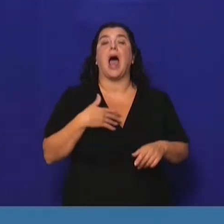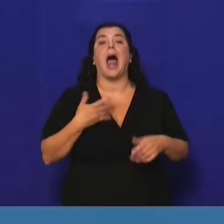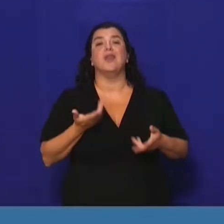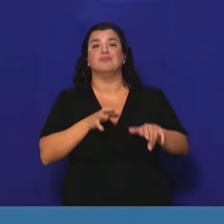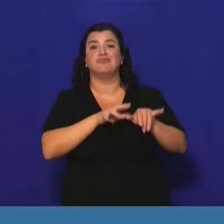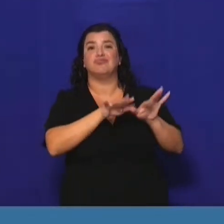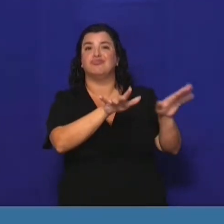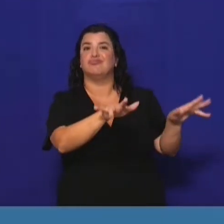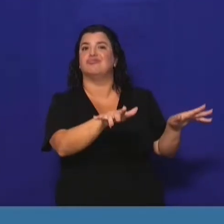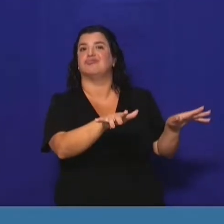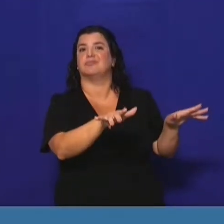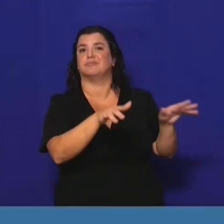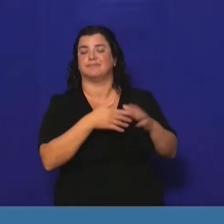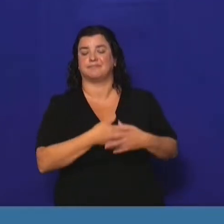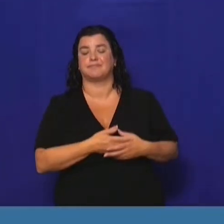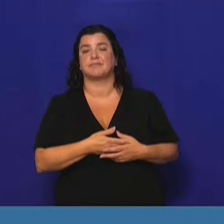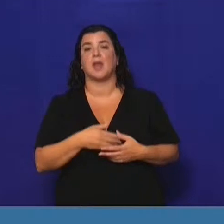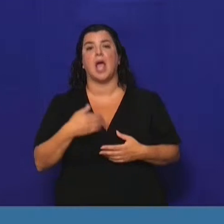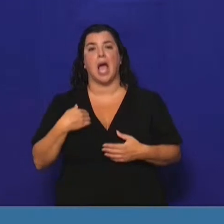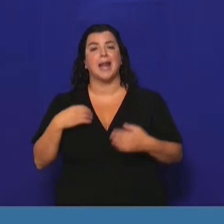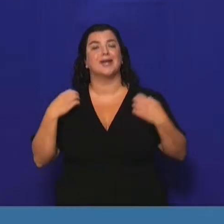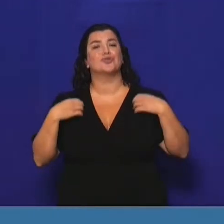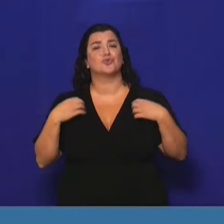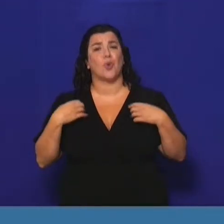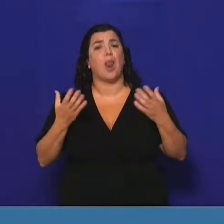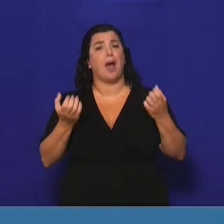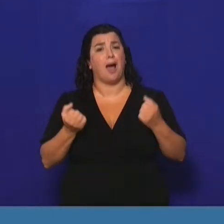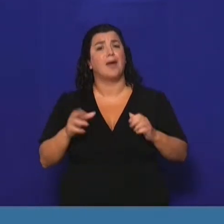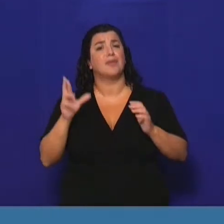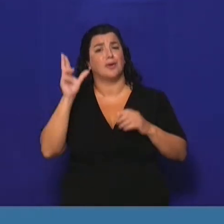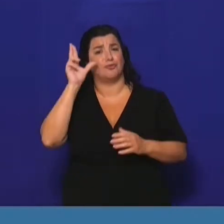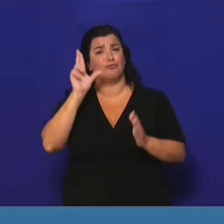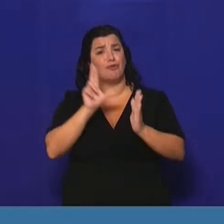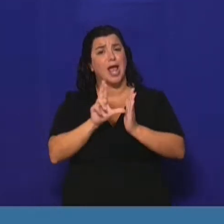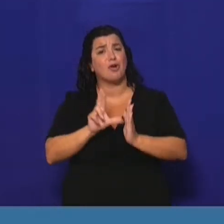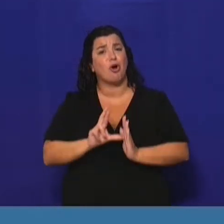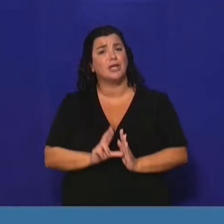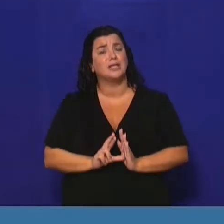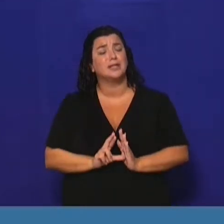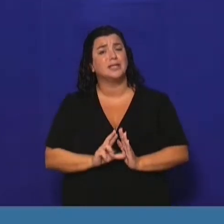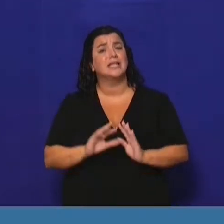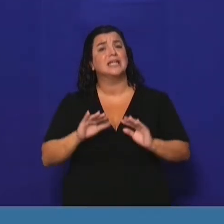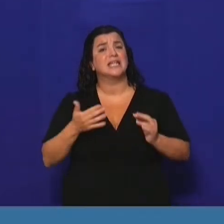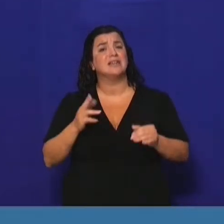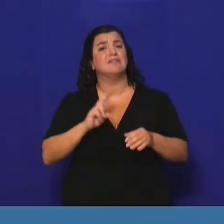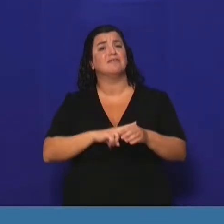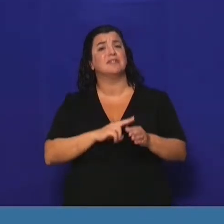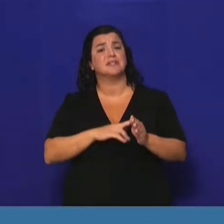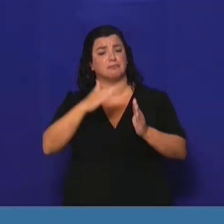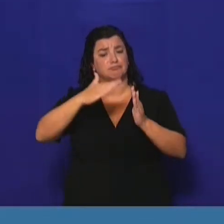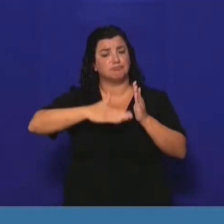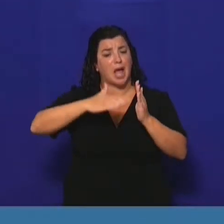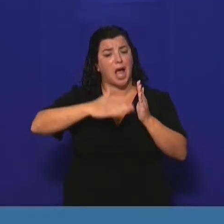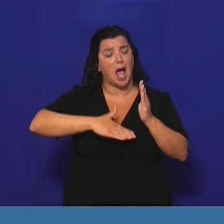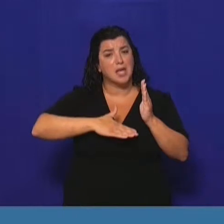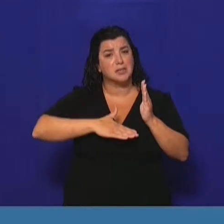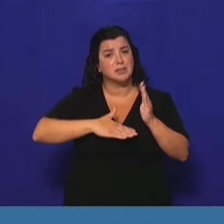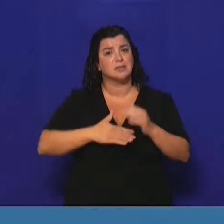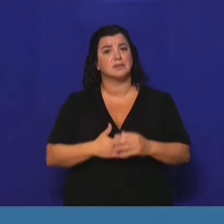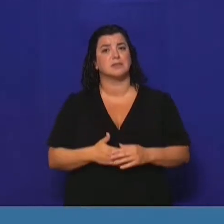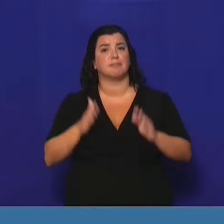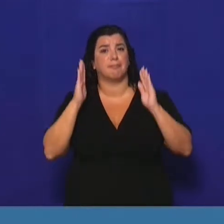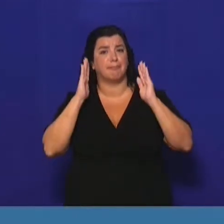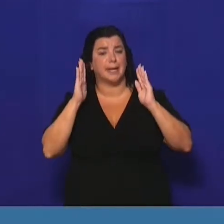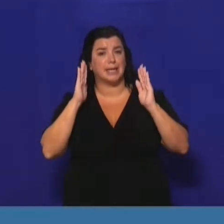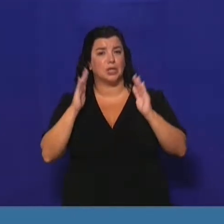fl-iskola. Fl-iskejjel aħna ħriġna linji gwida ta' kif nistgħu nimmitigaw ir-riskju li jista' jkun